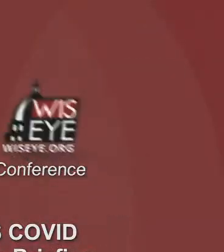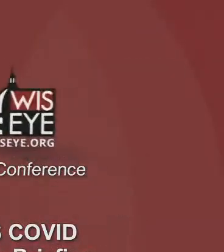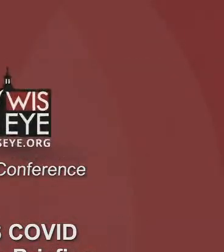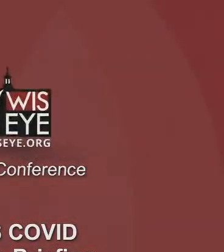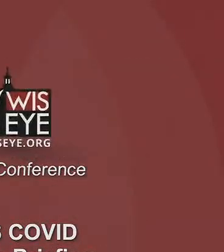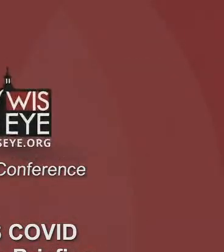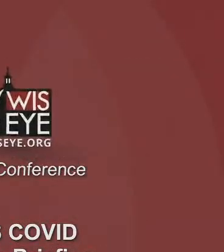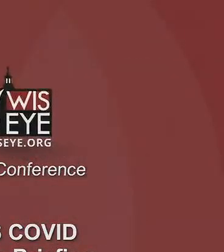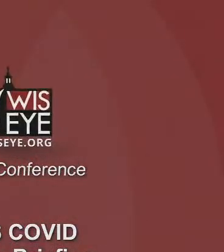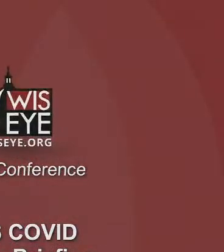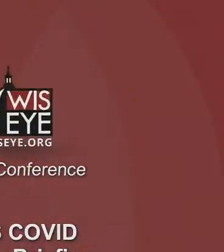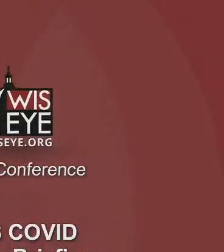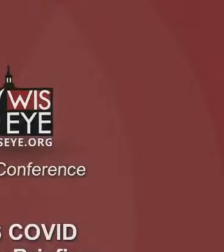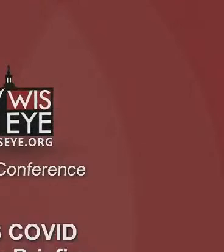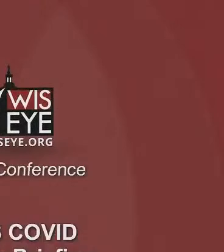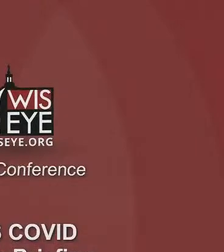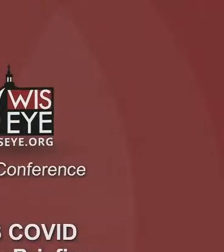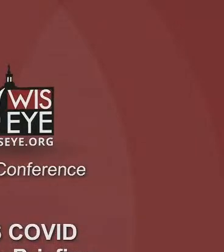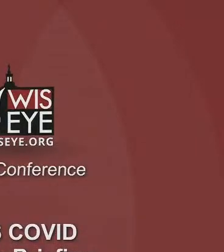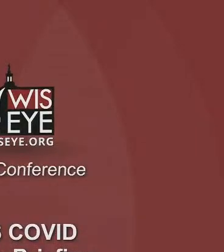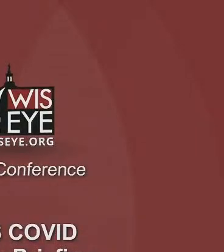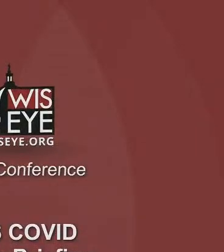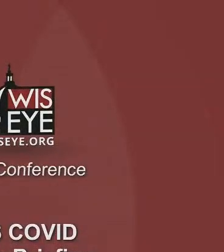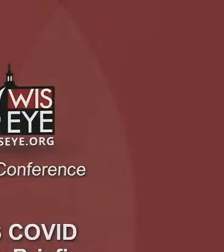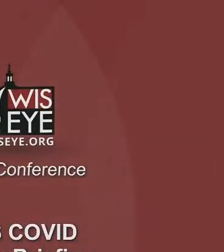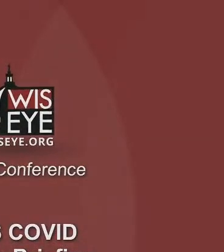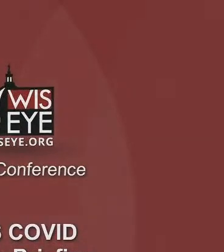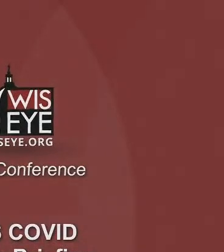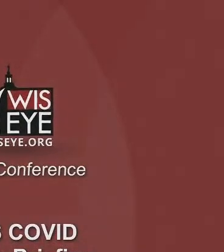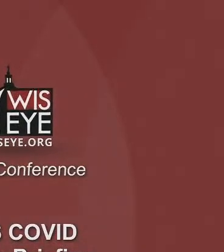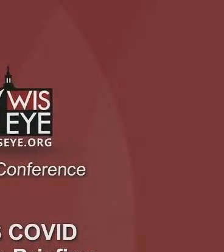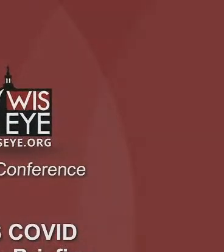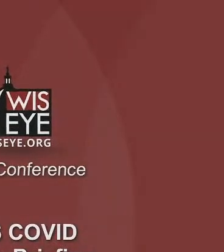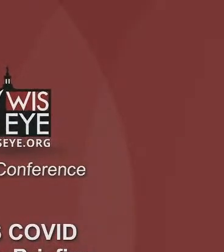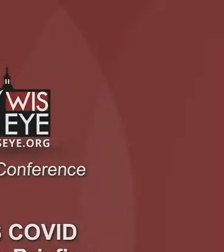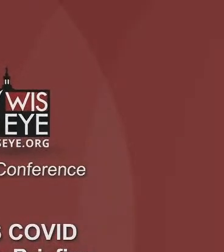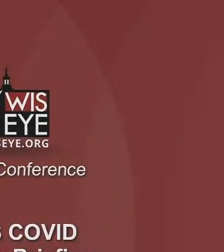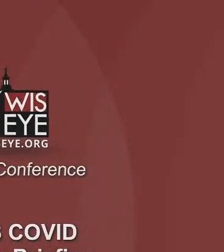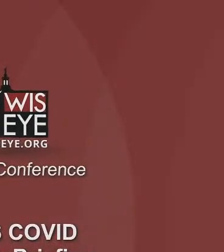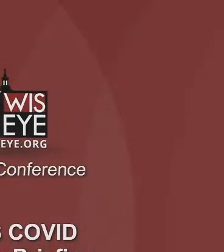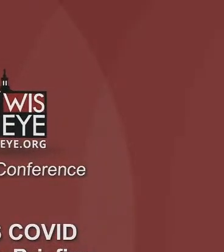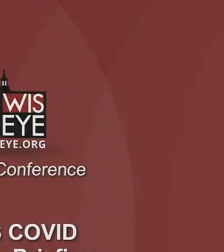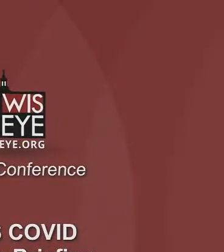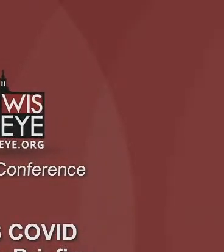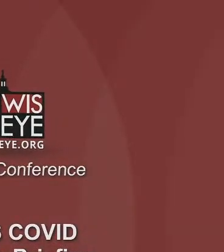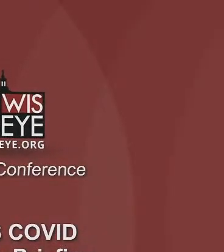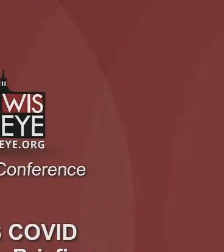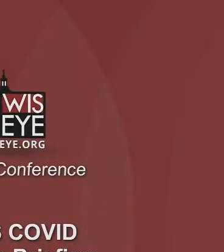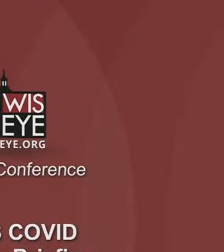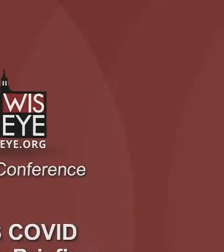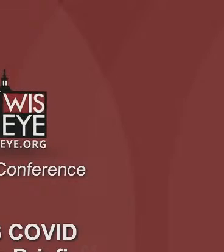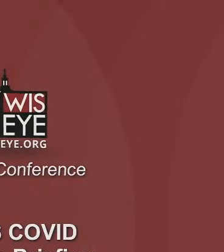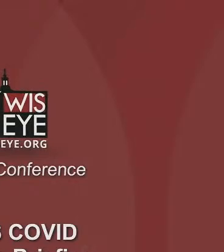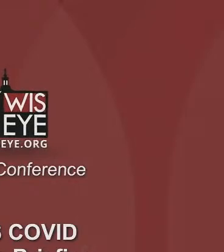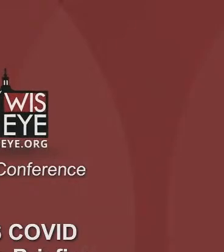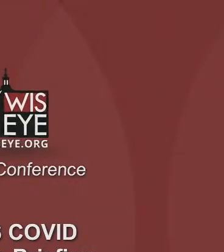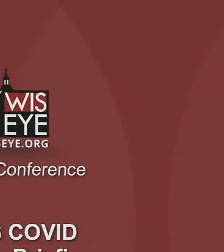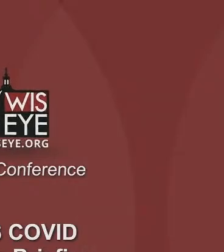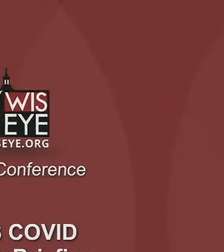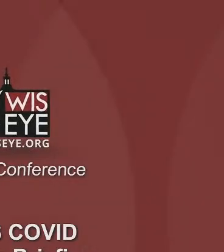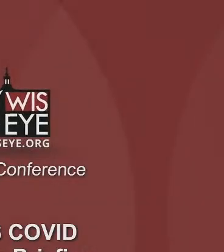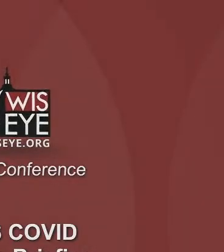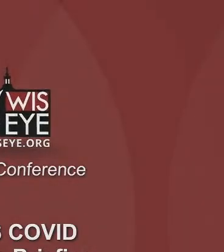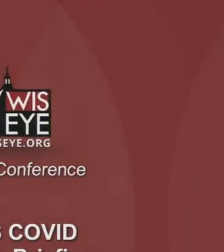You're watching Wisconsin Eye, an independent, nonprofit public affairs network, engaging the citizens of Wisconsin